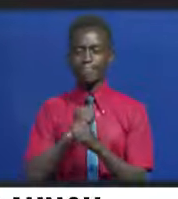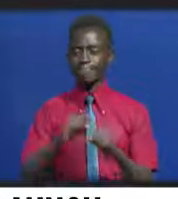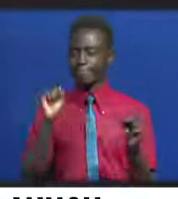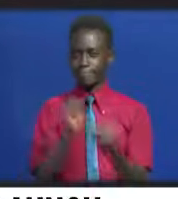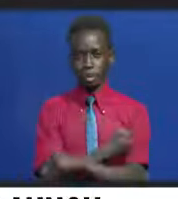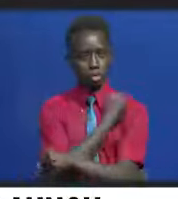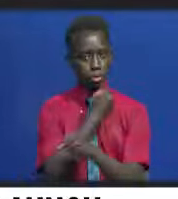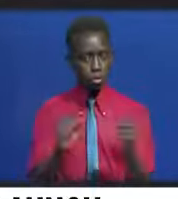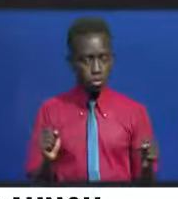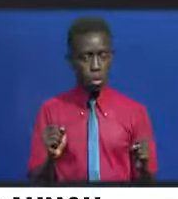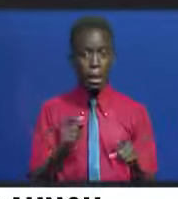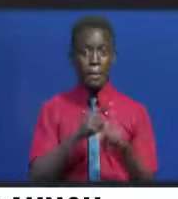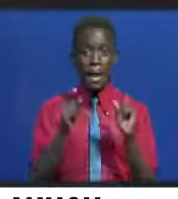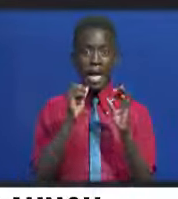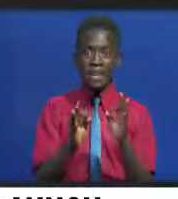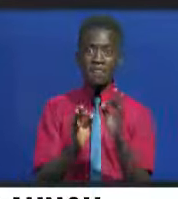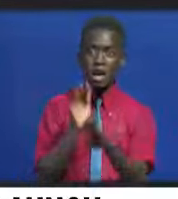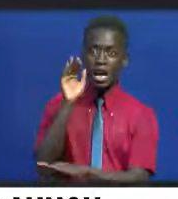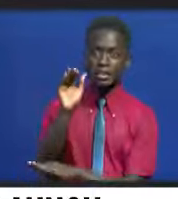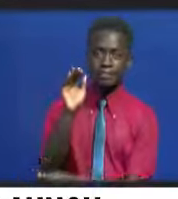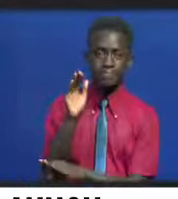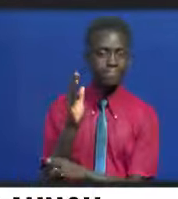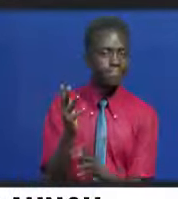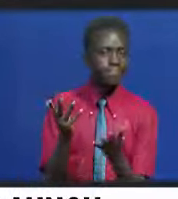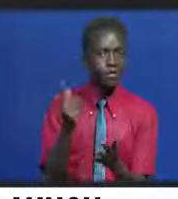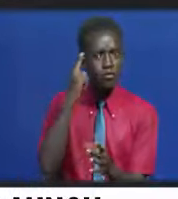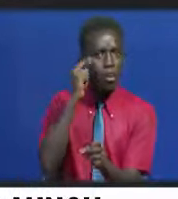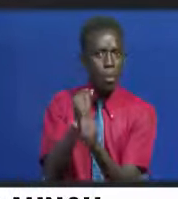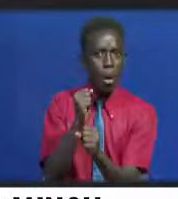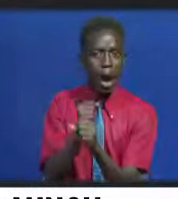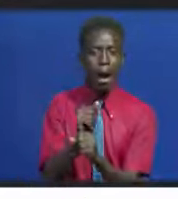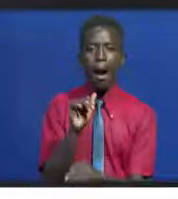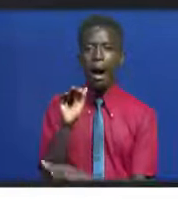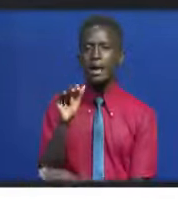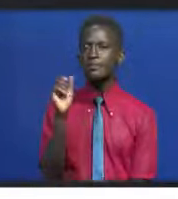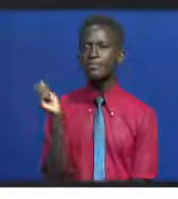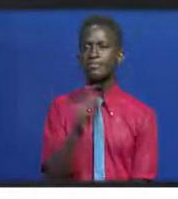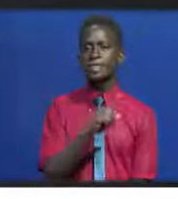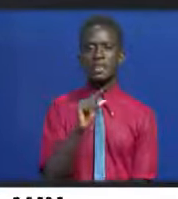the latitude to negotiate for higher pay equivalent to the service that they give.